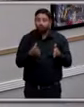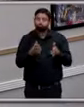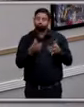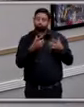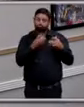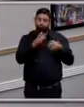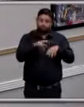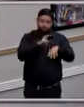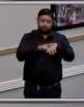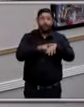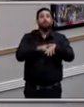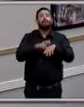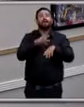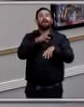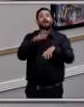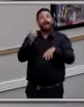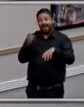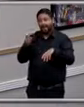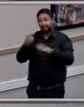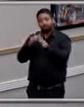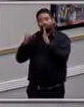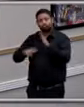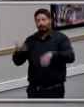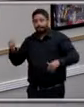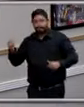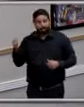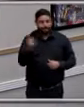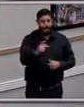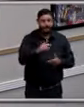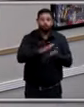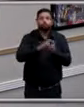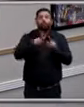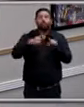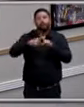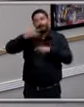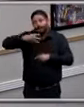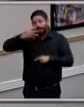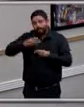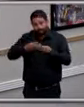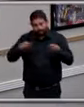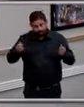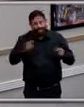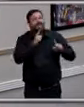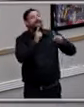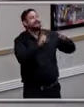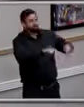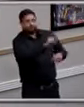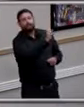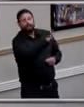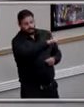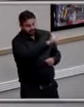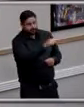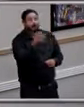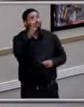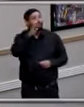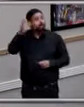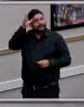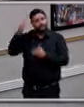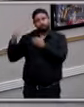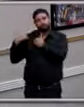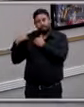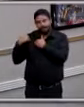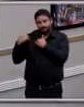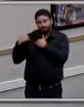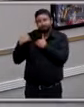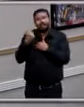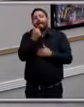to school once the runny or stuffy nose has gone? The answer to that one, again, is yes. Any parent